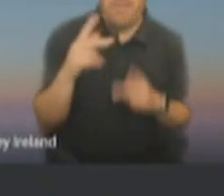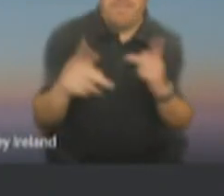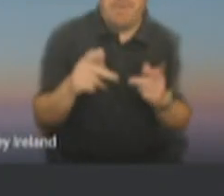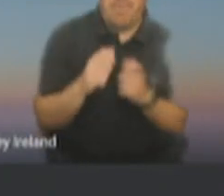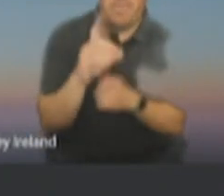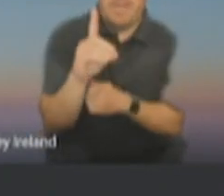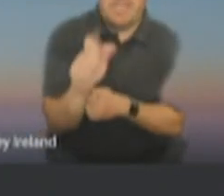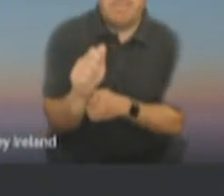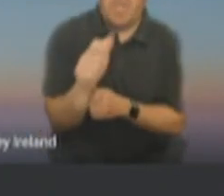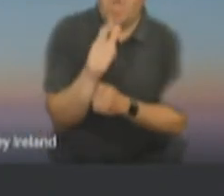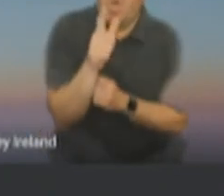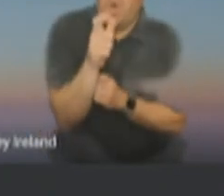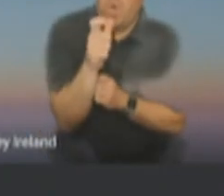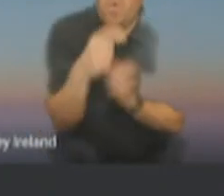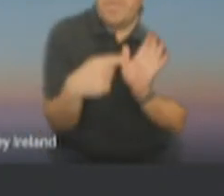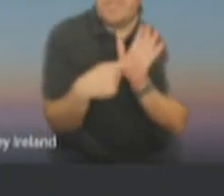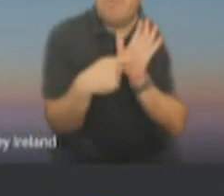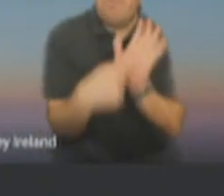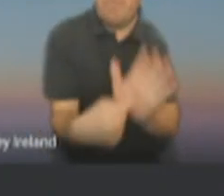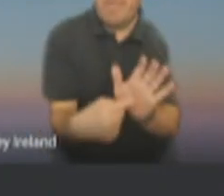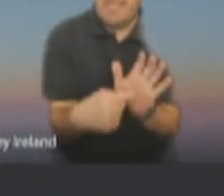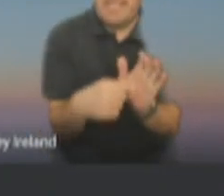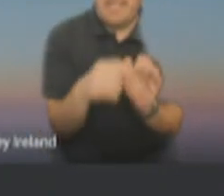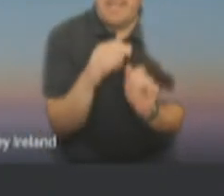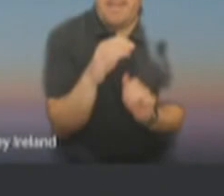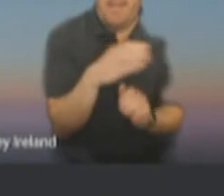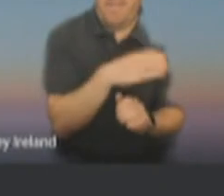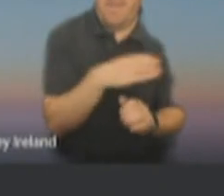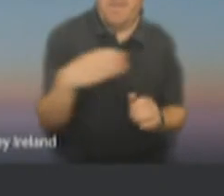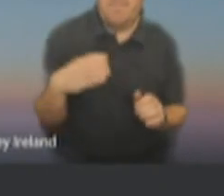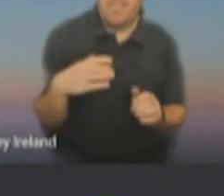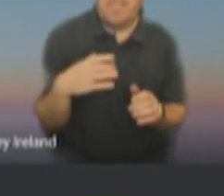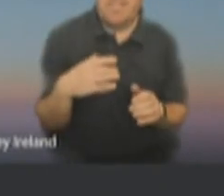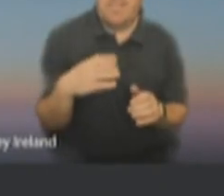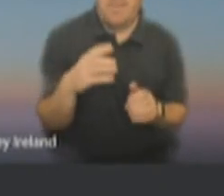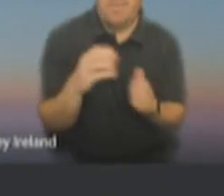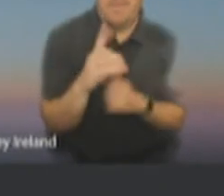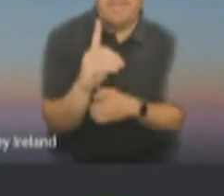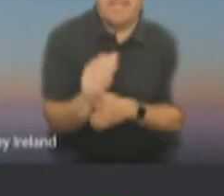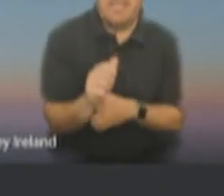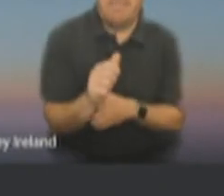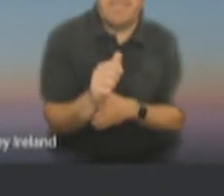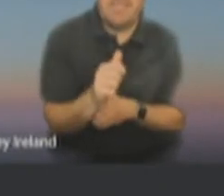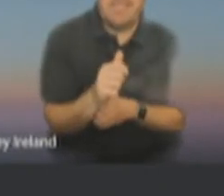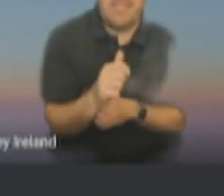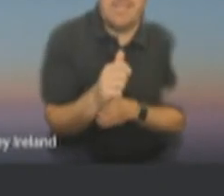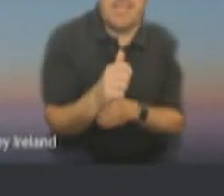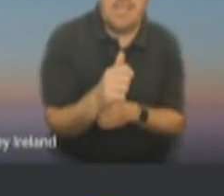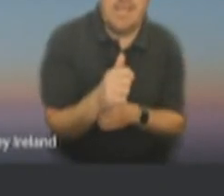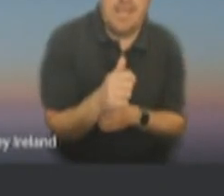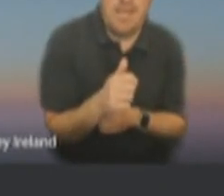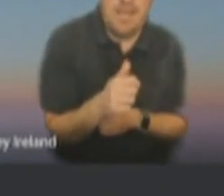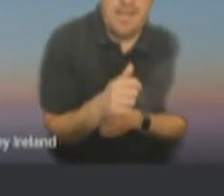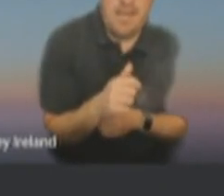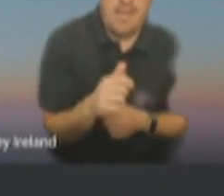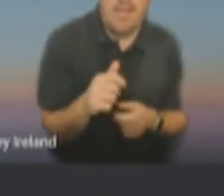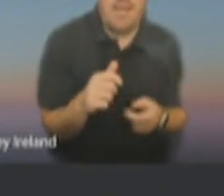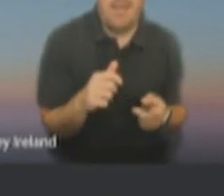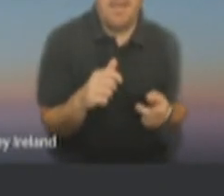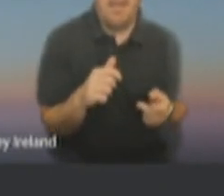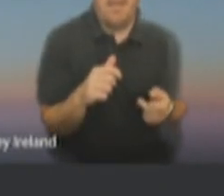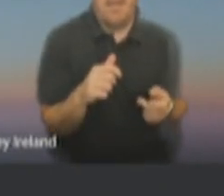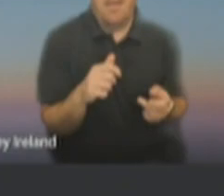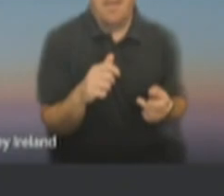The BIFC, we know what includes that is. the commission with the people with the Commission for Disabilities